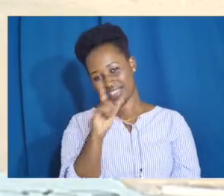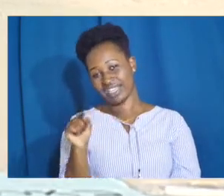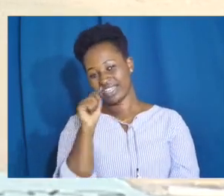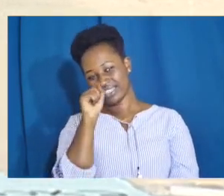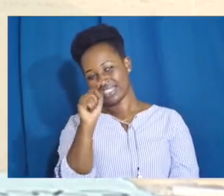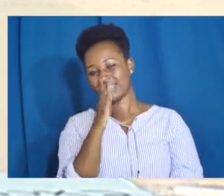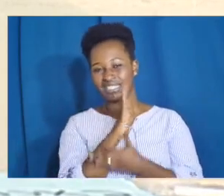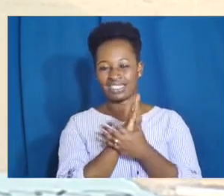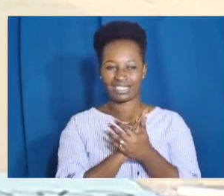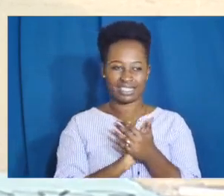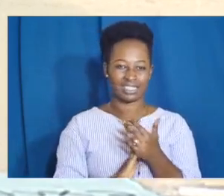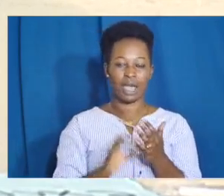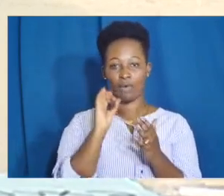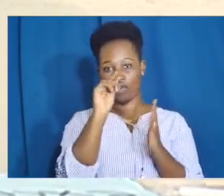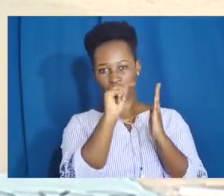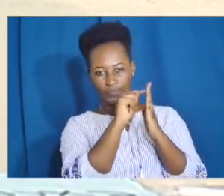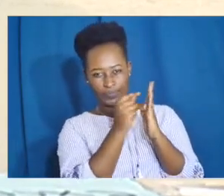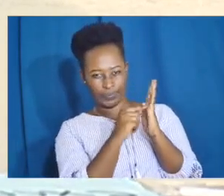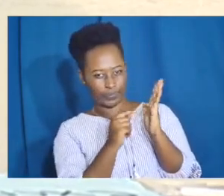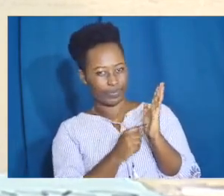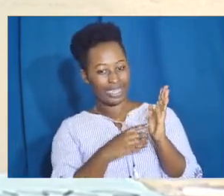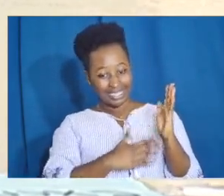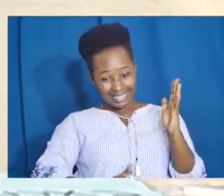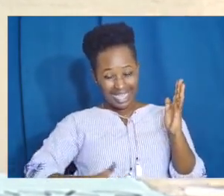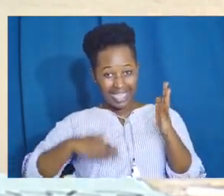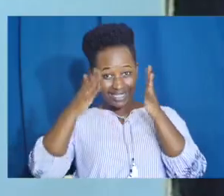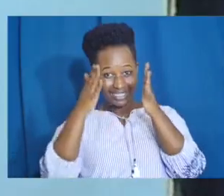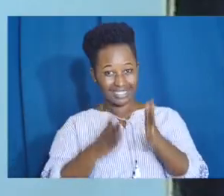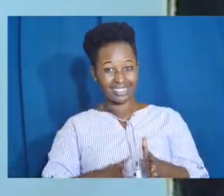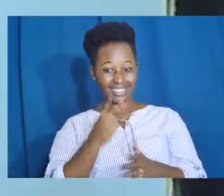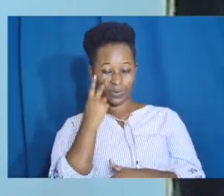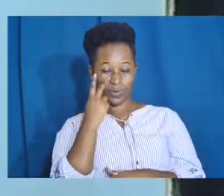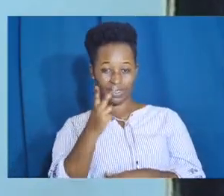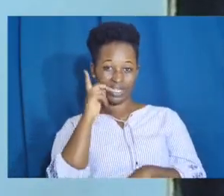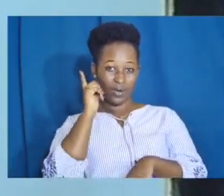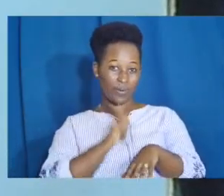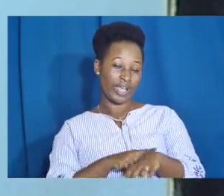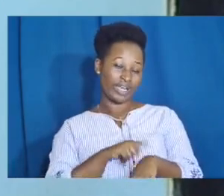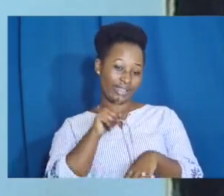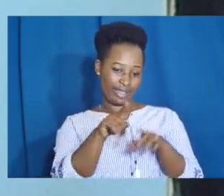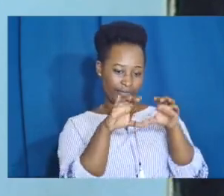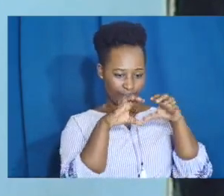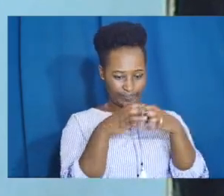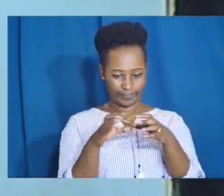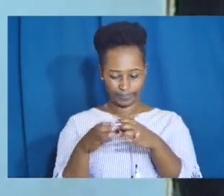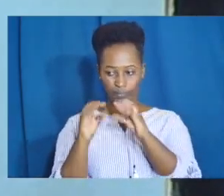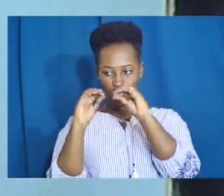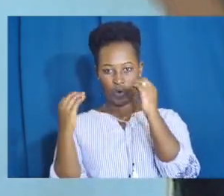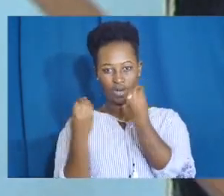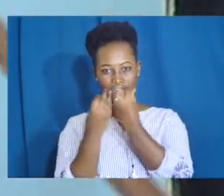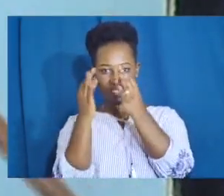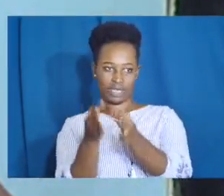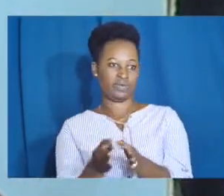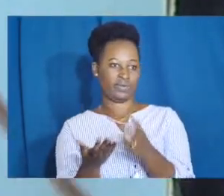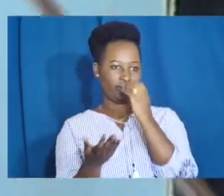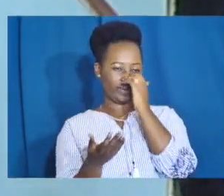are some of the factors that scientists consider when they are classifying organisms.